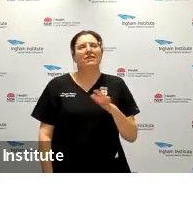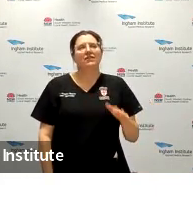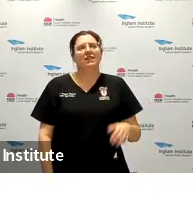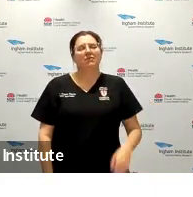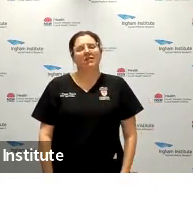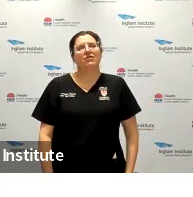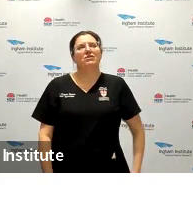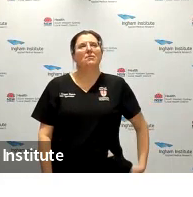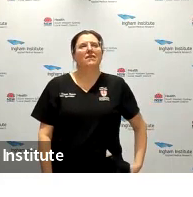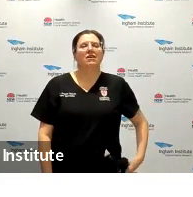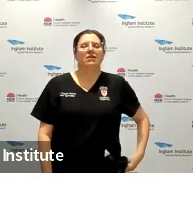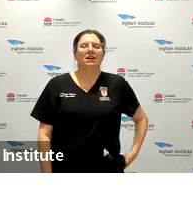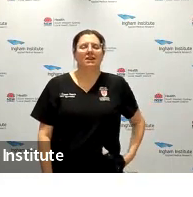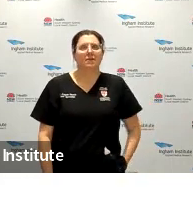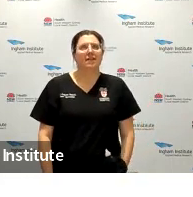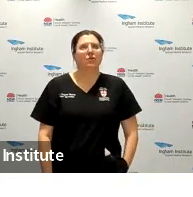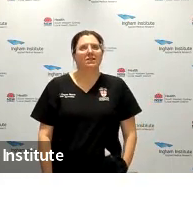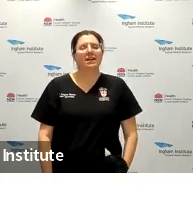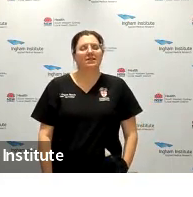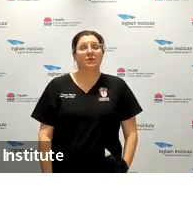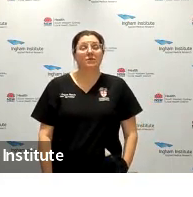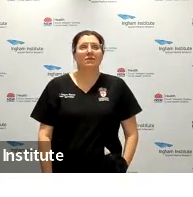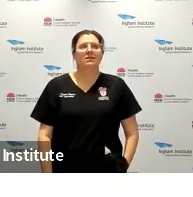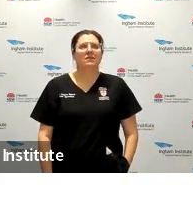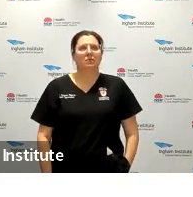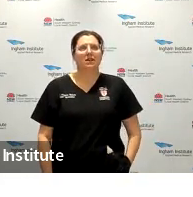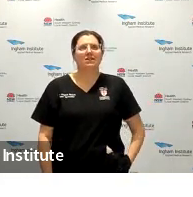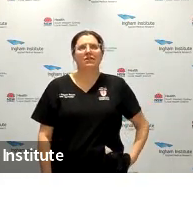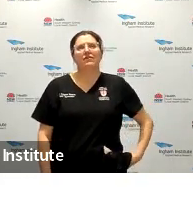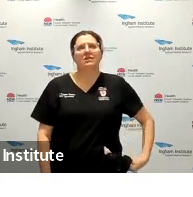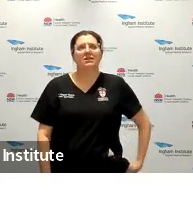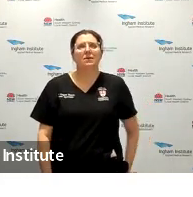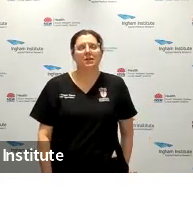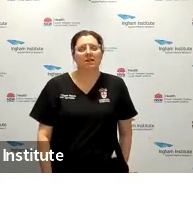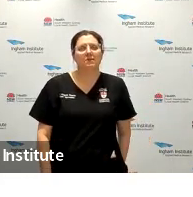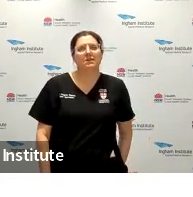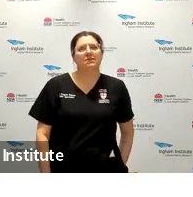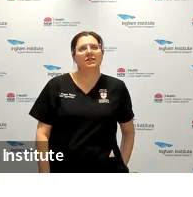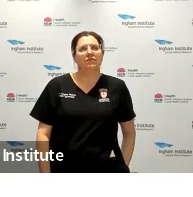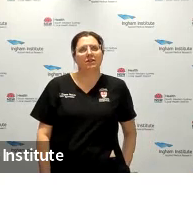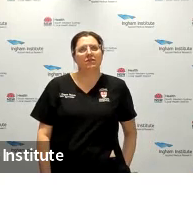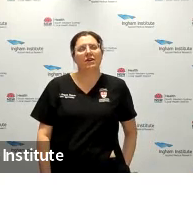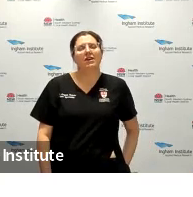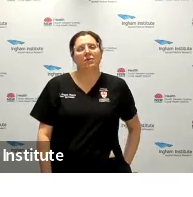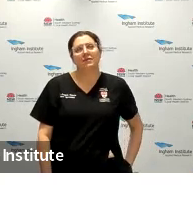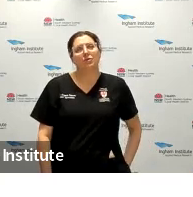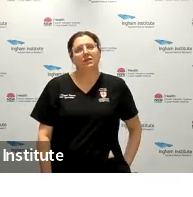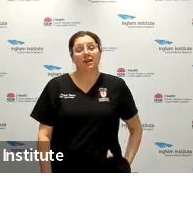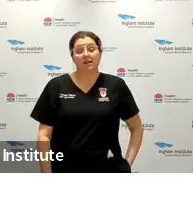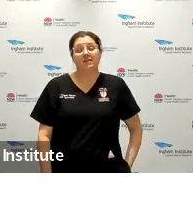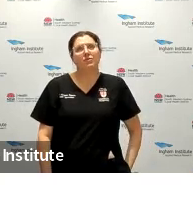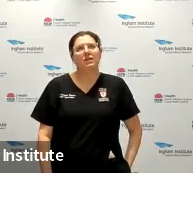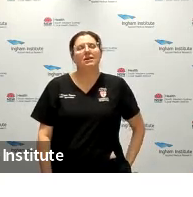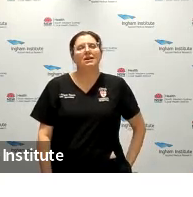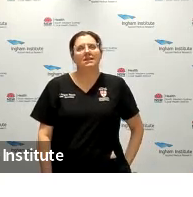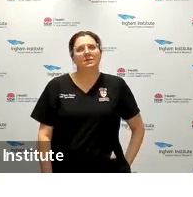Just to briefly run through some of our work to date, we've been relatively productive with over 60 publications specifically for WHITU. We've supported